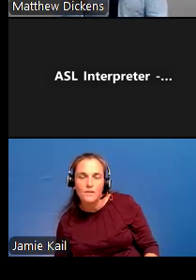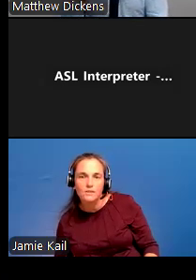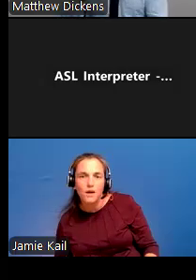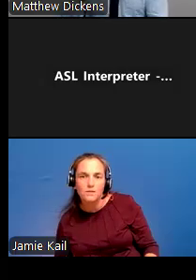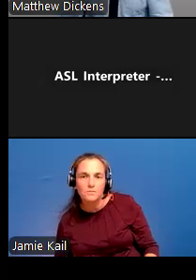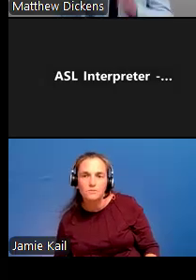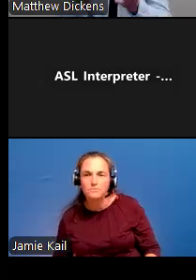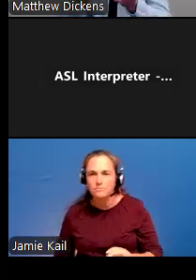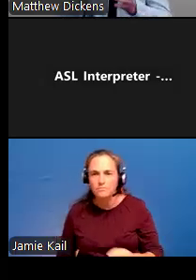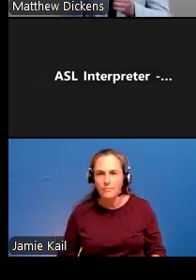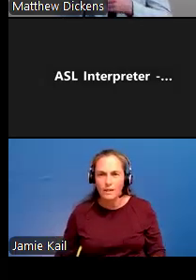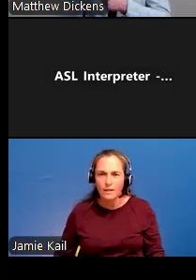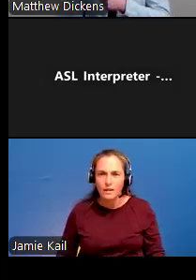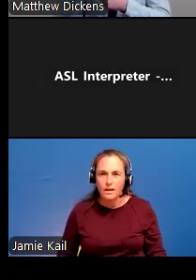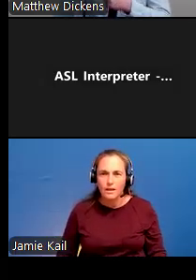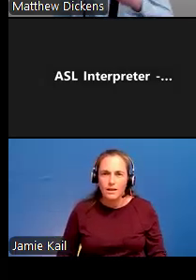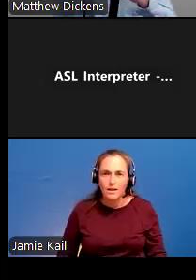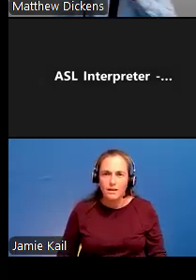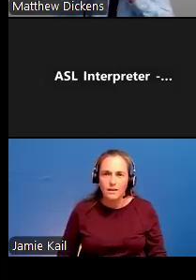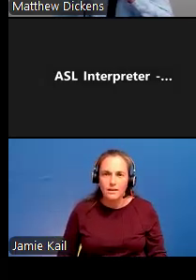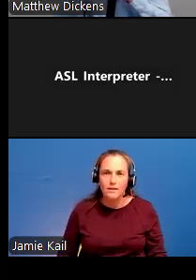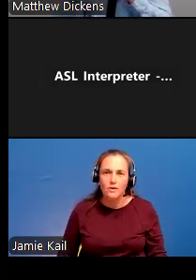those as possible.